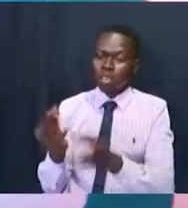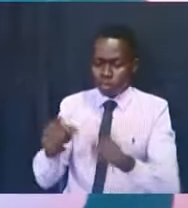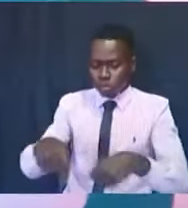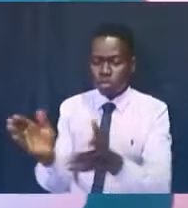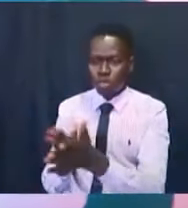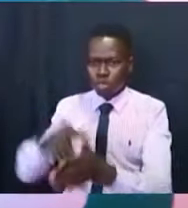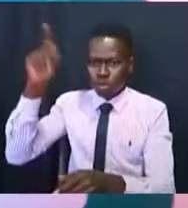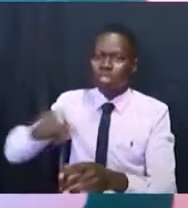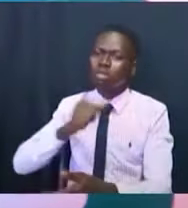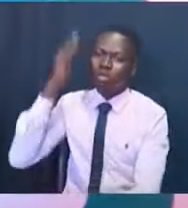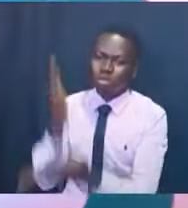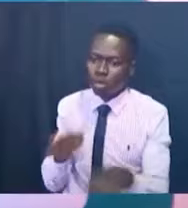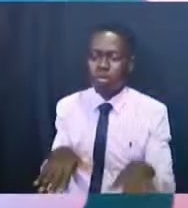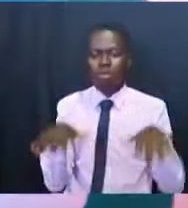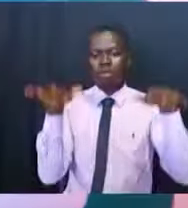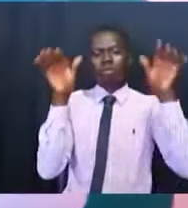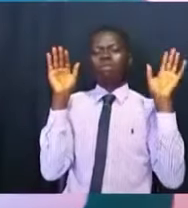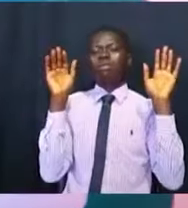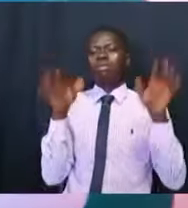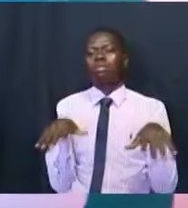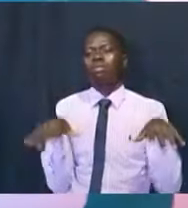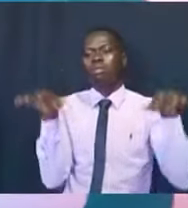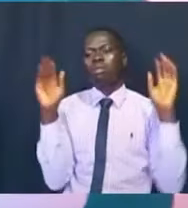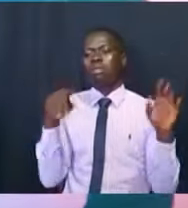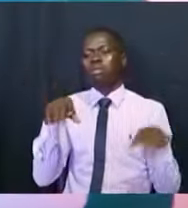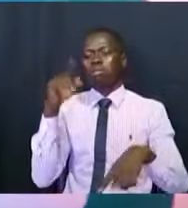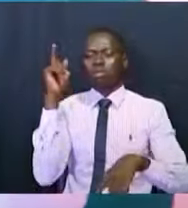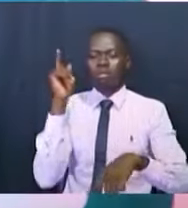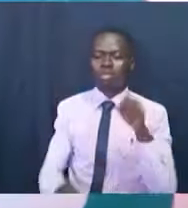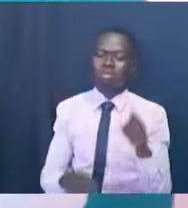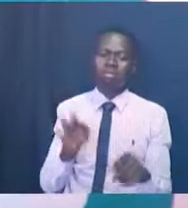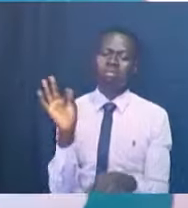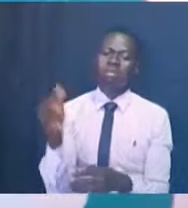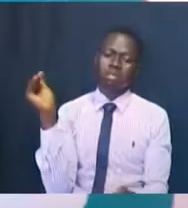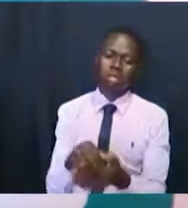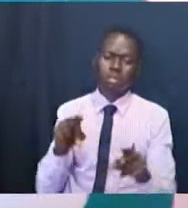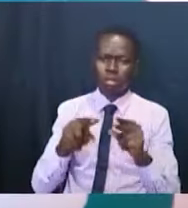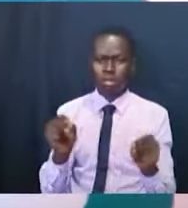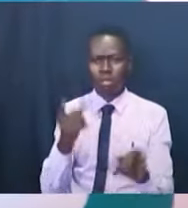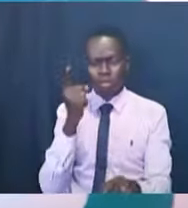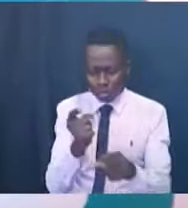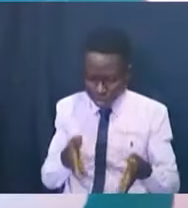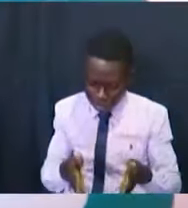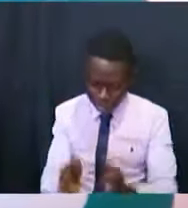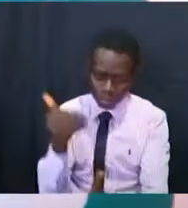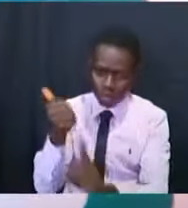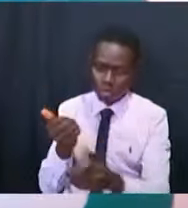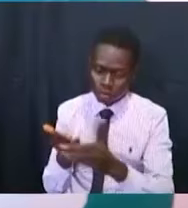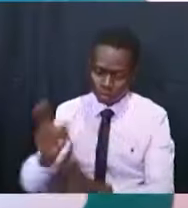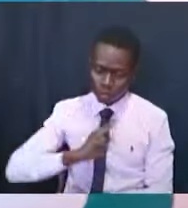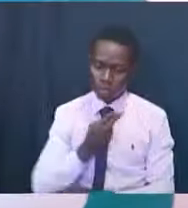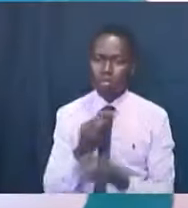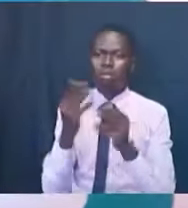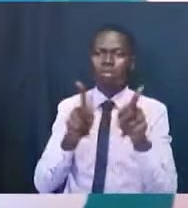up because of the challenges. You need to just strengthen yourself and battle. Let us avail ourselves that through us, many